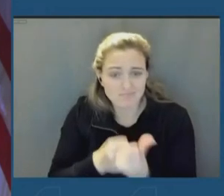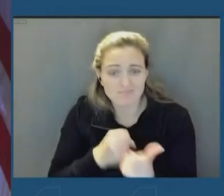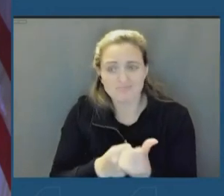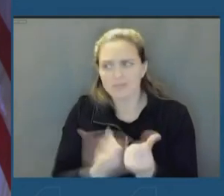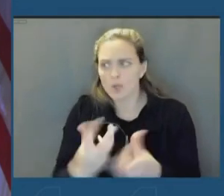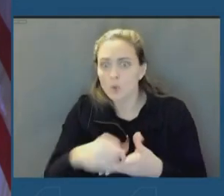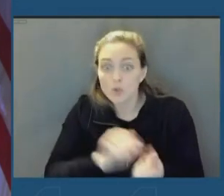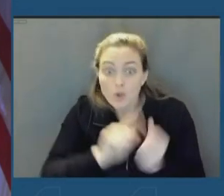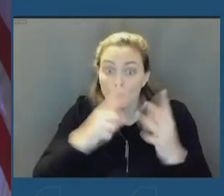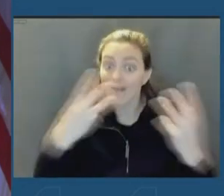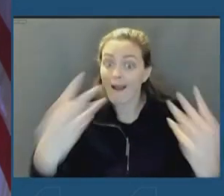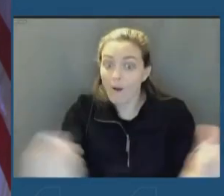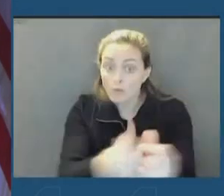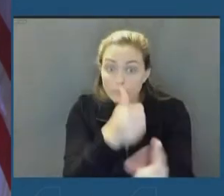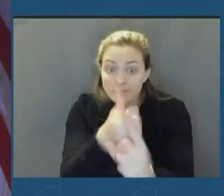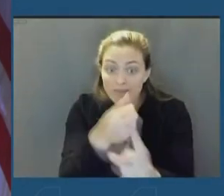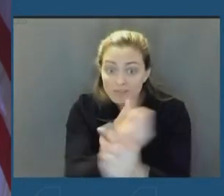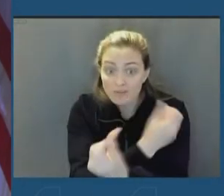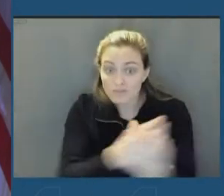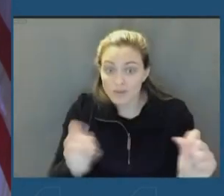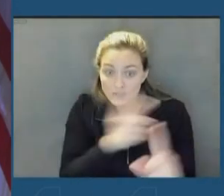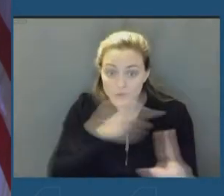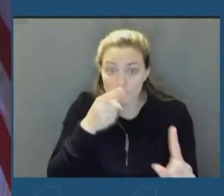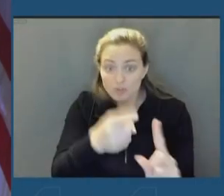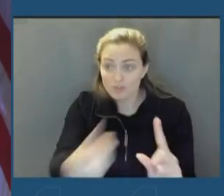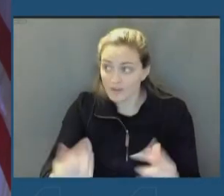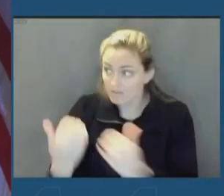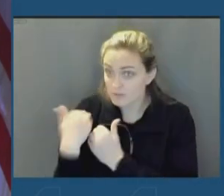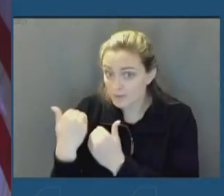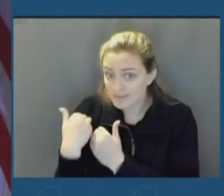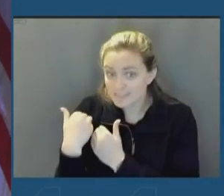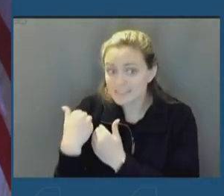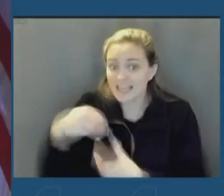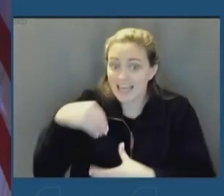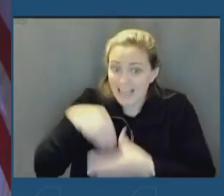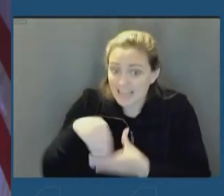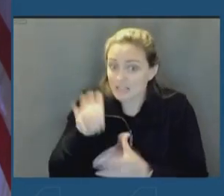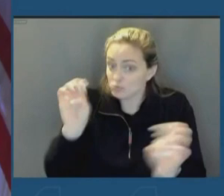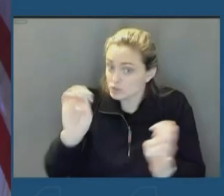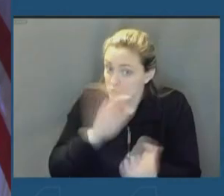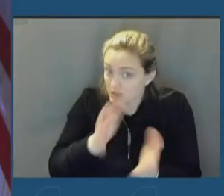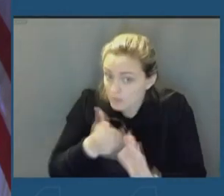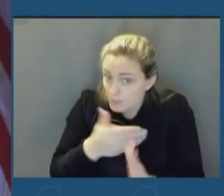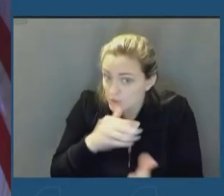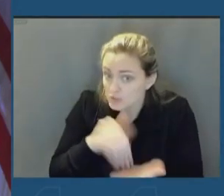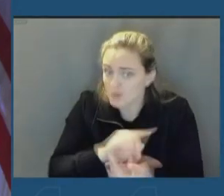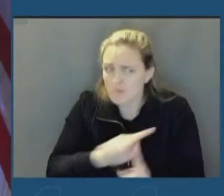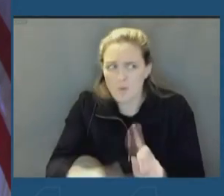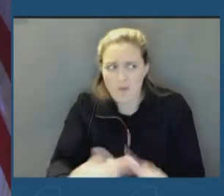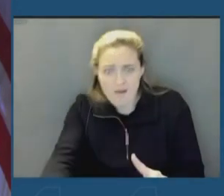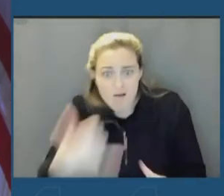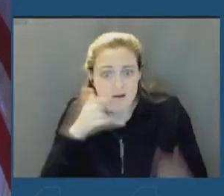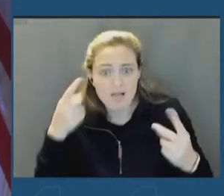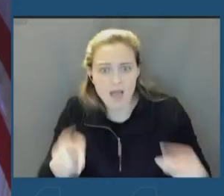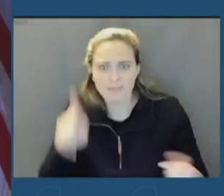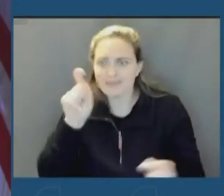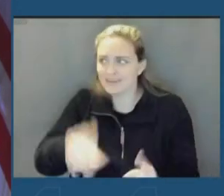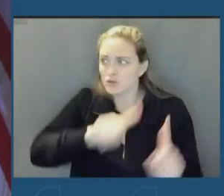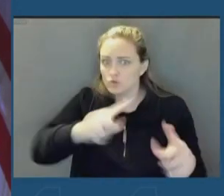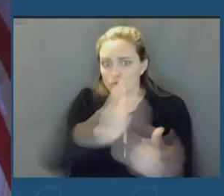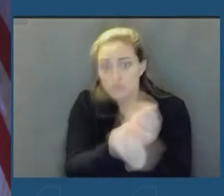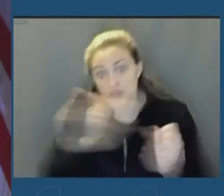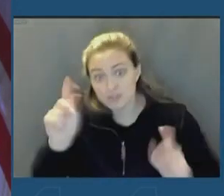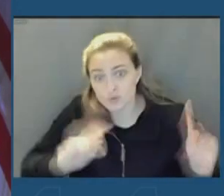on rescue missions. They had responsibilities at the Emergency Operations Center, but when the call came in that they needed to rescue people